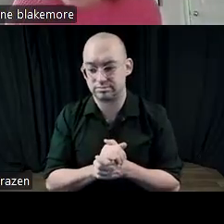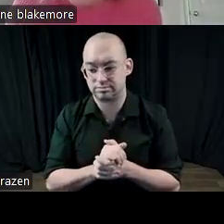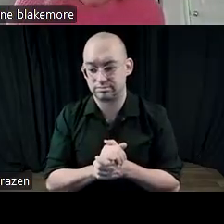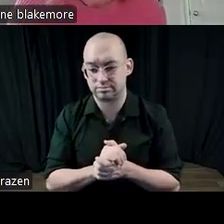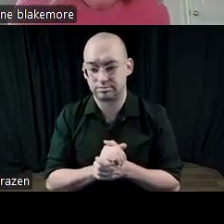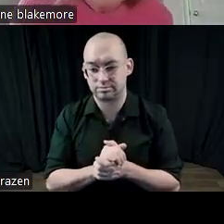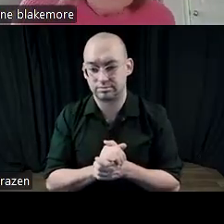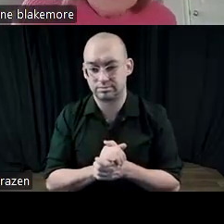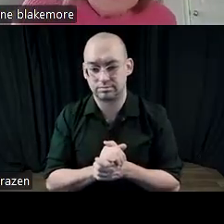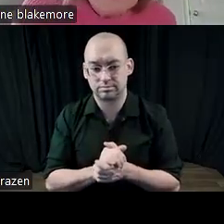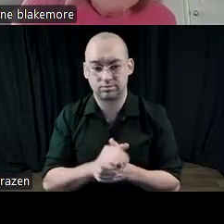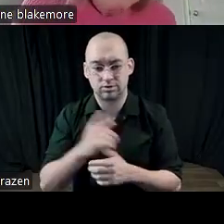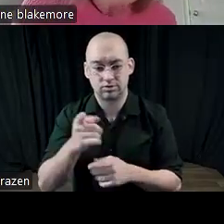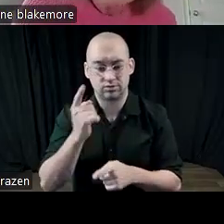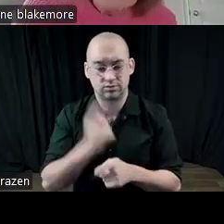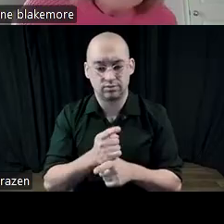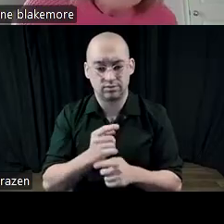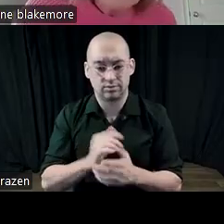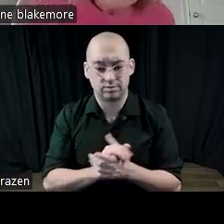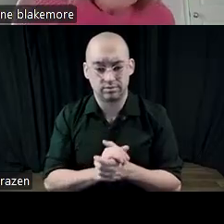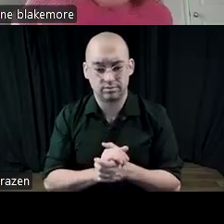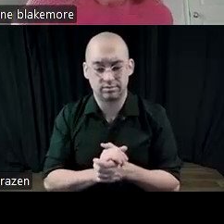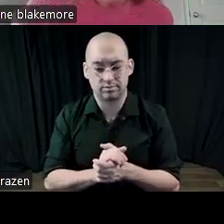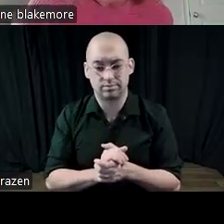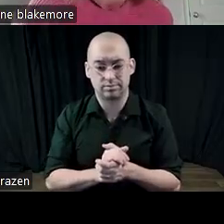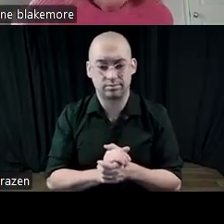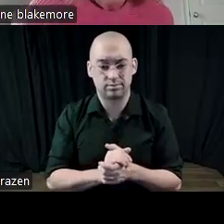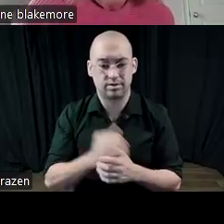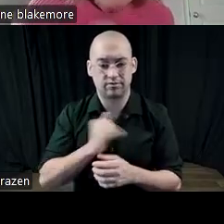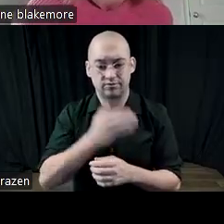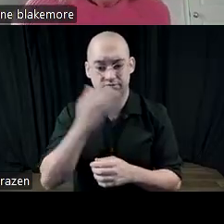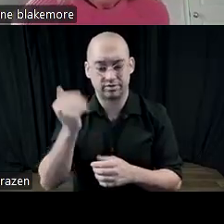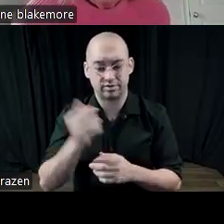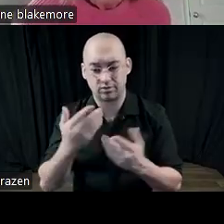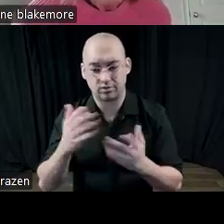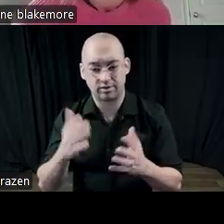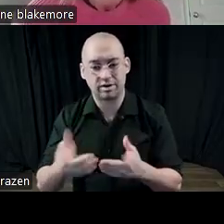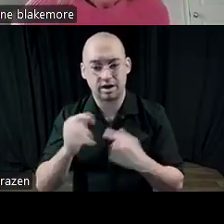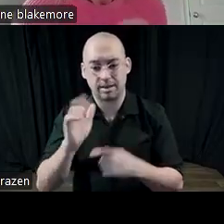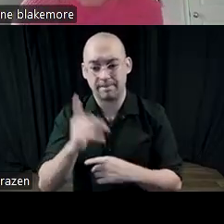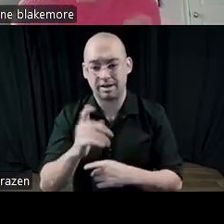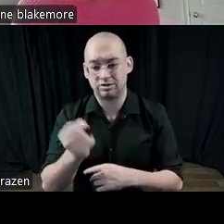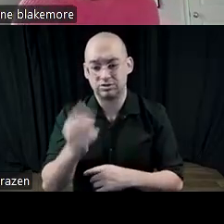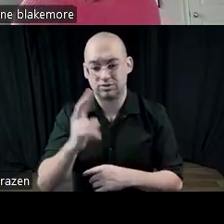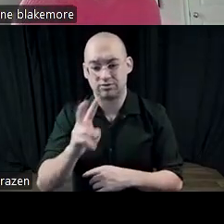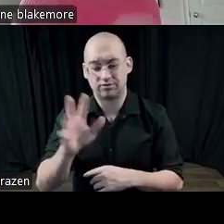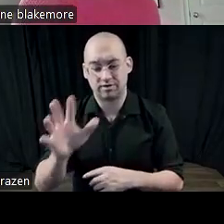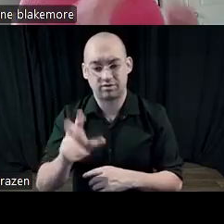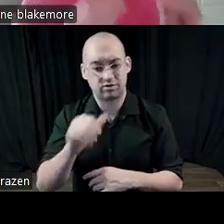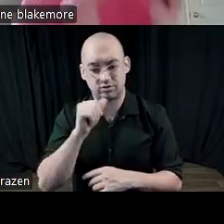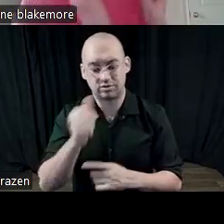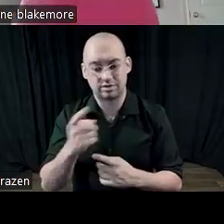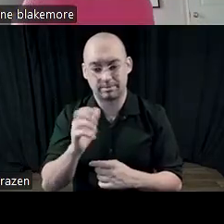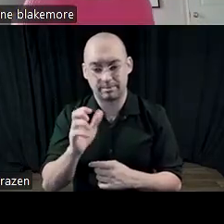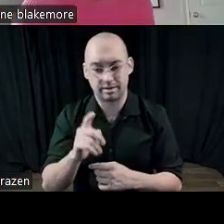I'm sorry. You are No right. worries. You are right. I forgot we already did one part. Come back at 12:25. Do not come back. But Susan